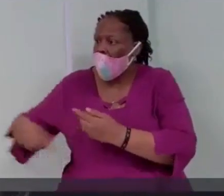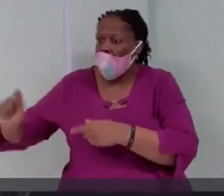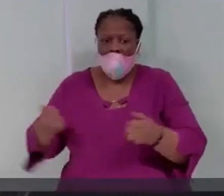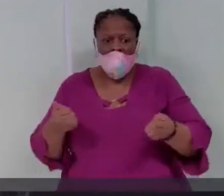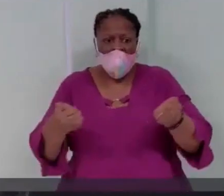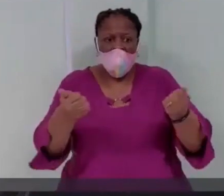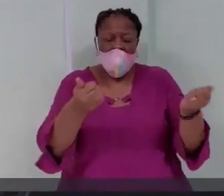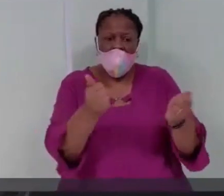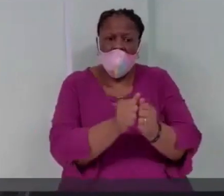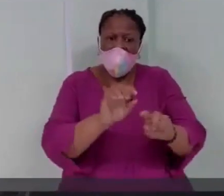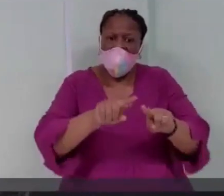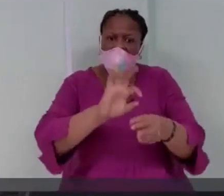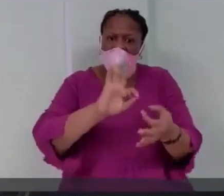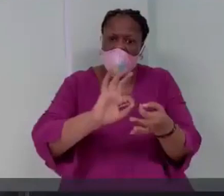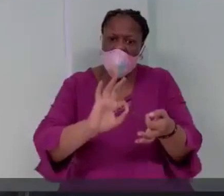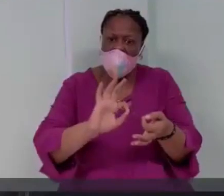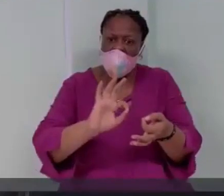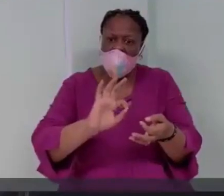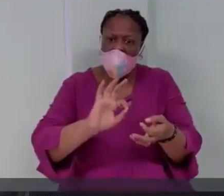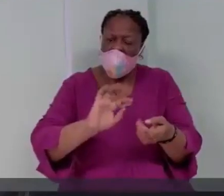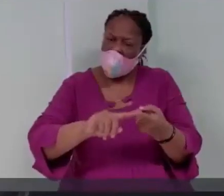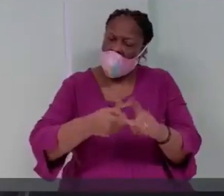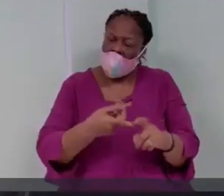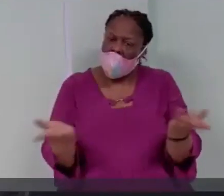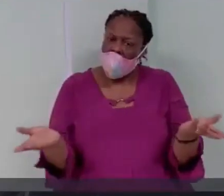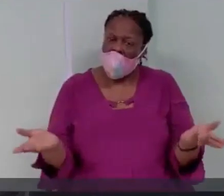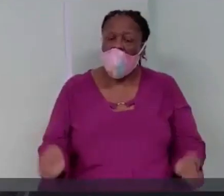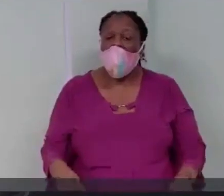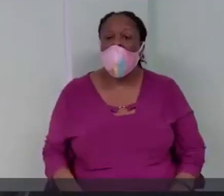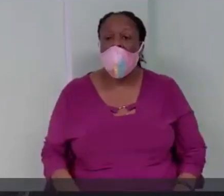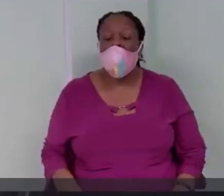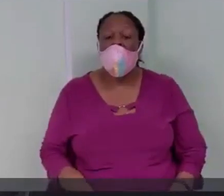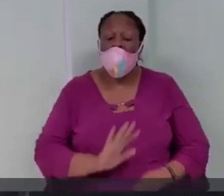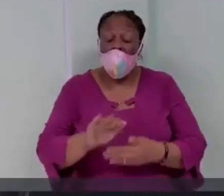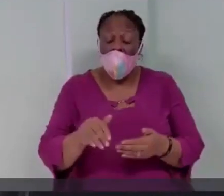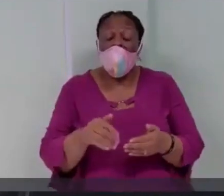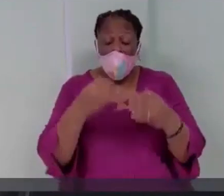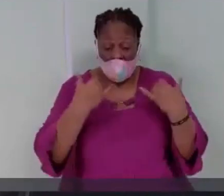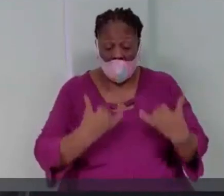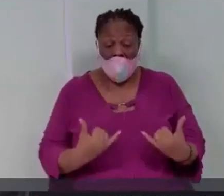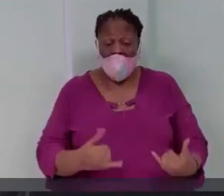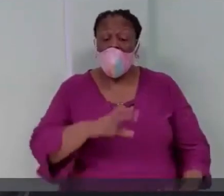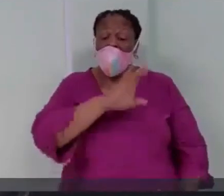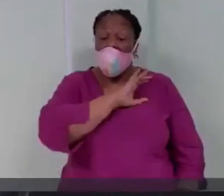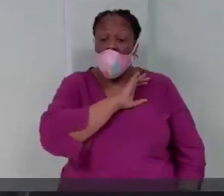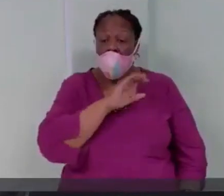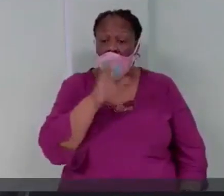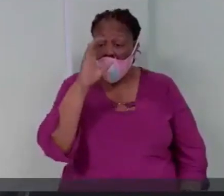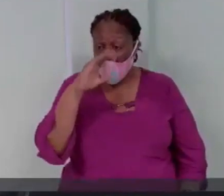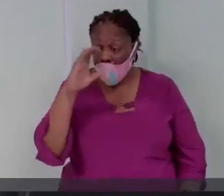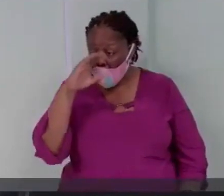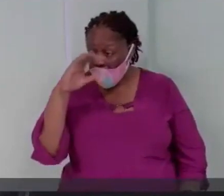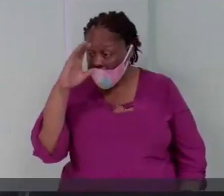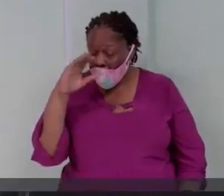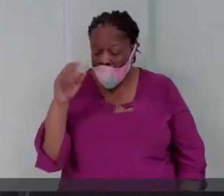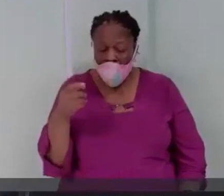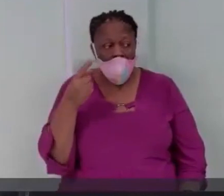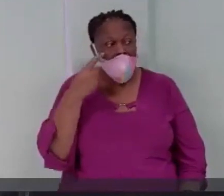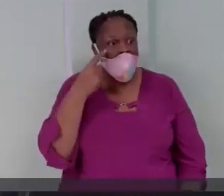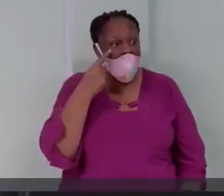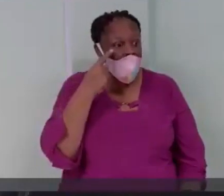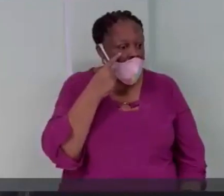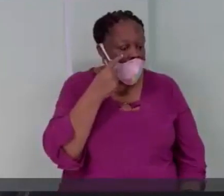Contact tracing in this case is still ongoing, along with a police investigation to determine whether or not